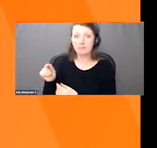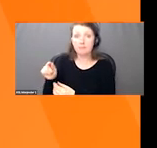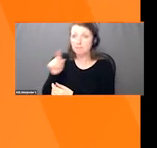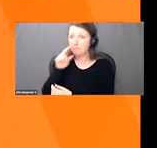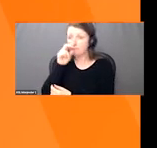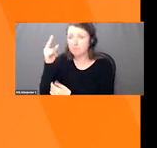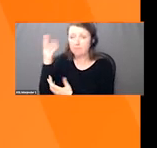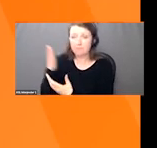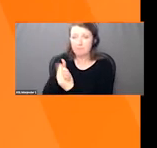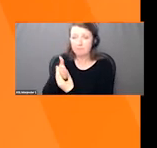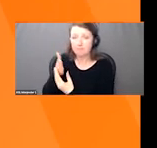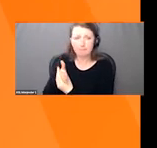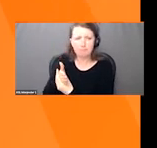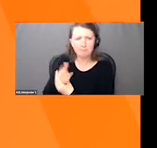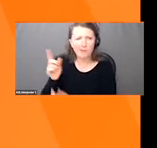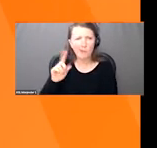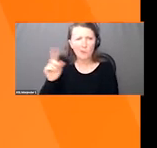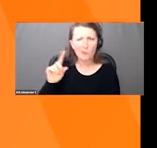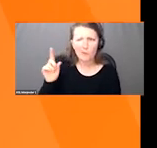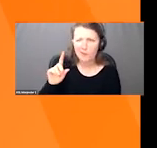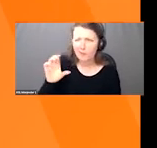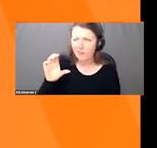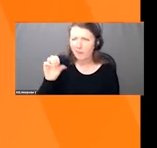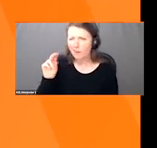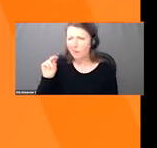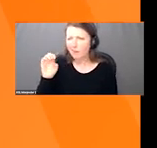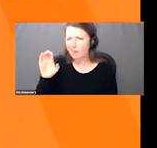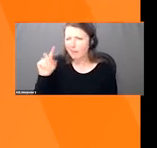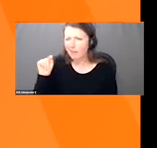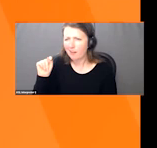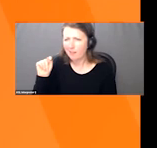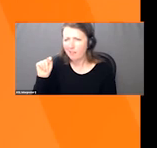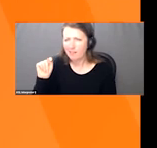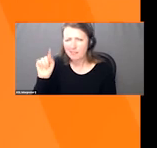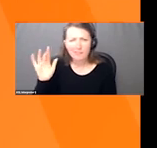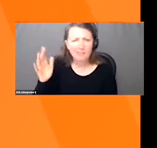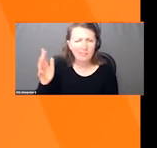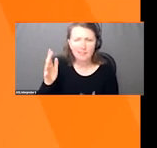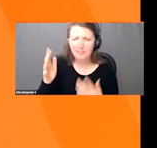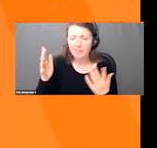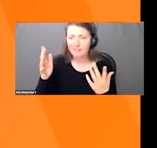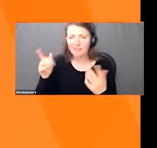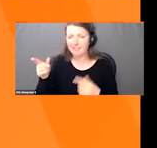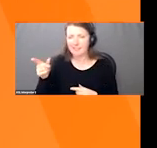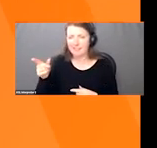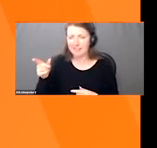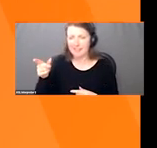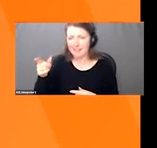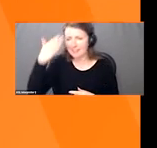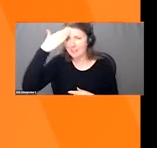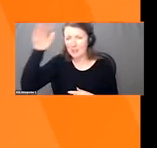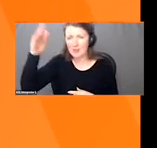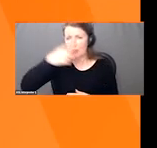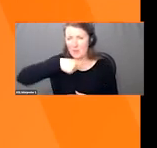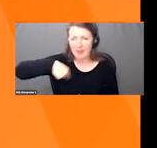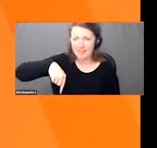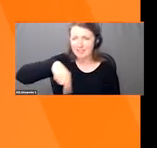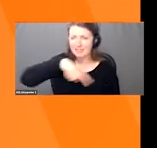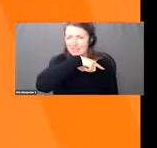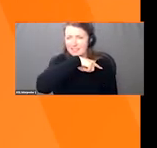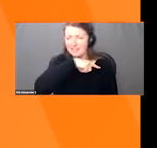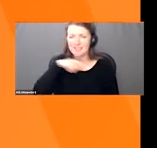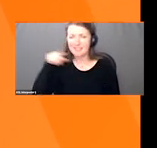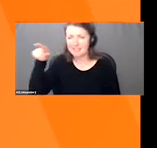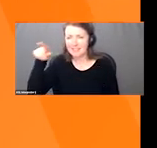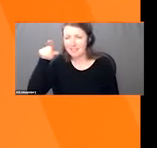have a connect button anywhere. We're not going to connect with Simon. Like he doesn't know us. He's not going into his LinkedIn daily to accept